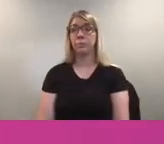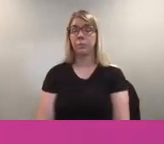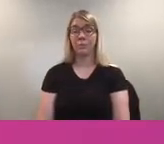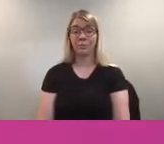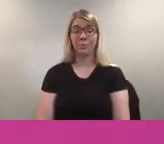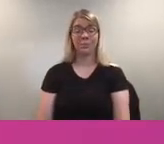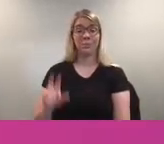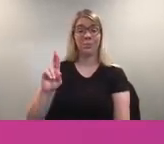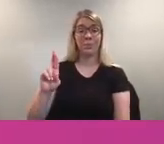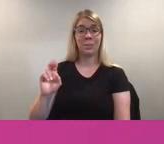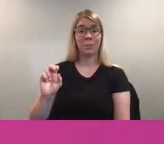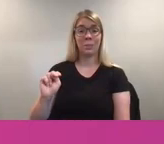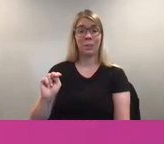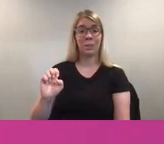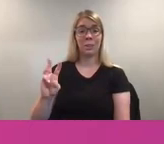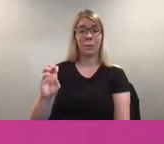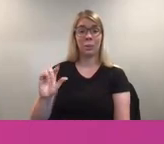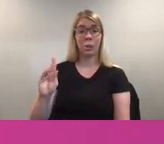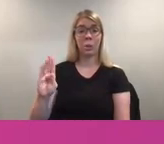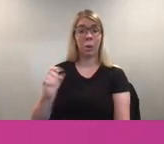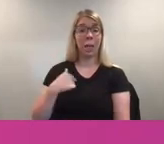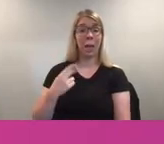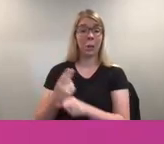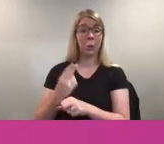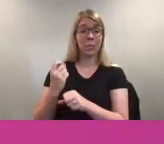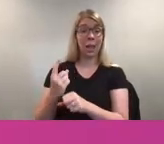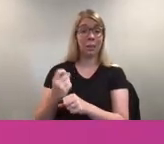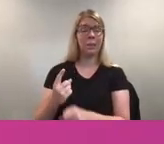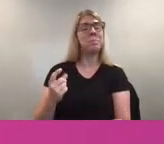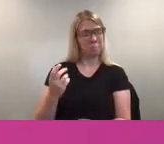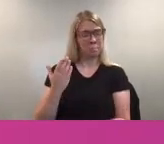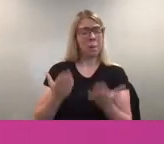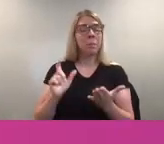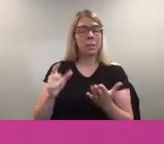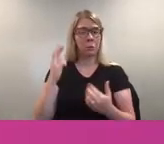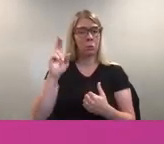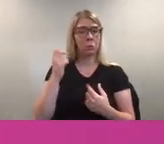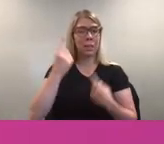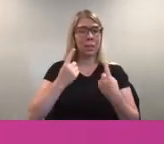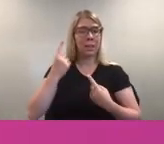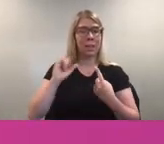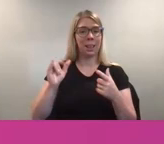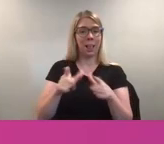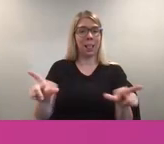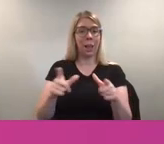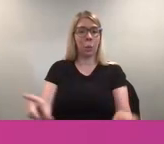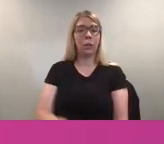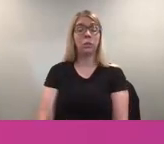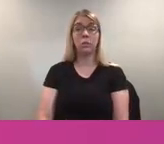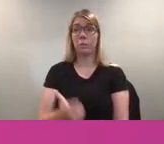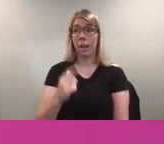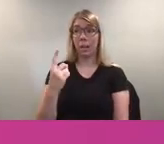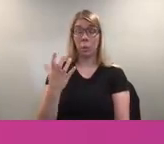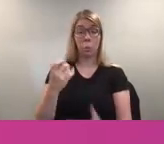It's renewable. I use it every year. Okay, that's funny. Yes, maybe we need to rethink that language. Anyone else want to